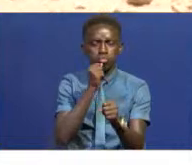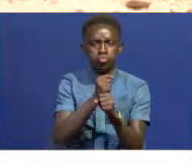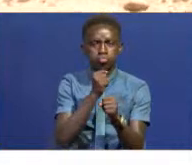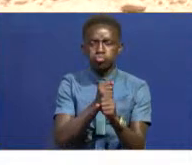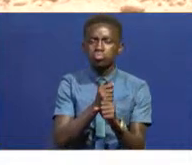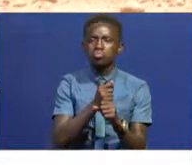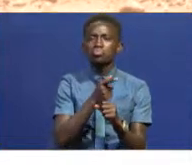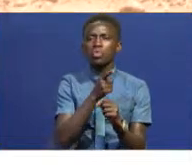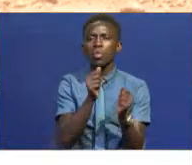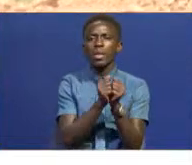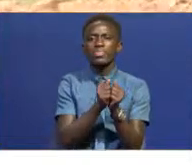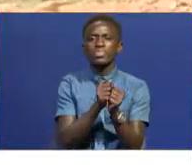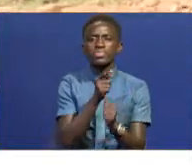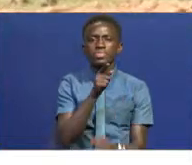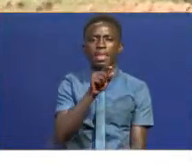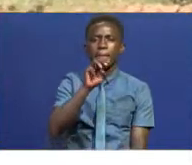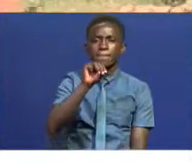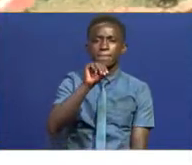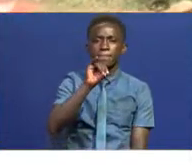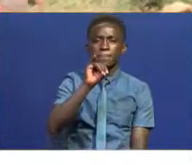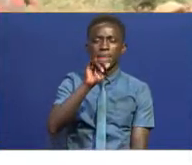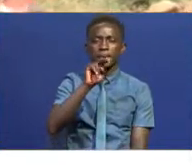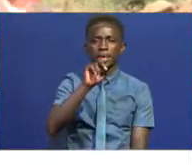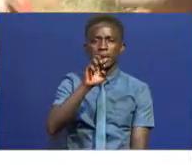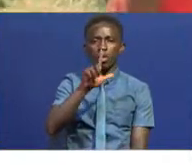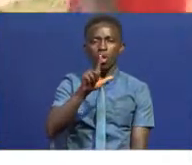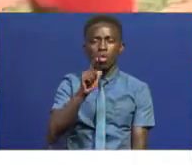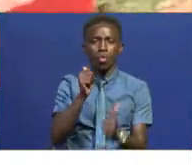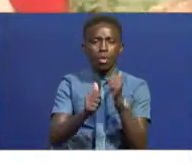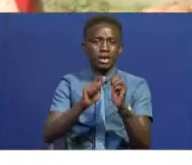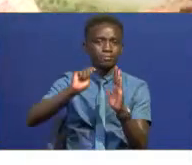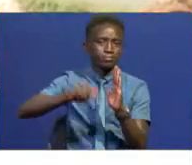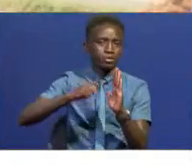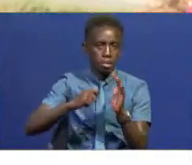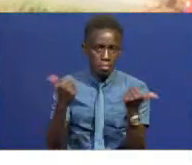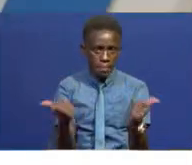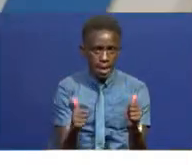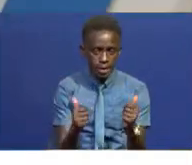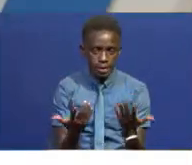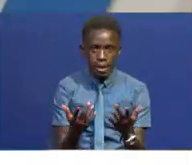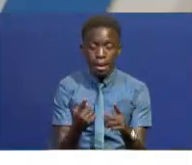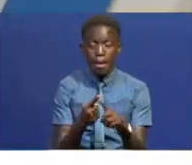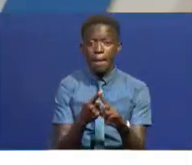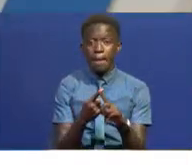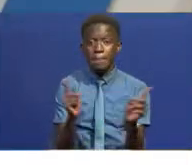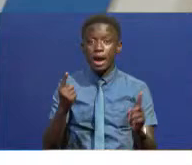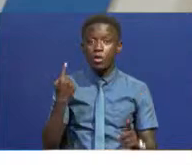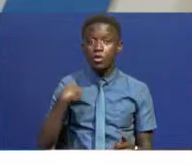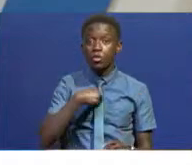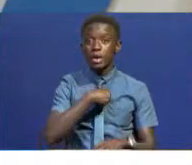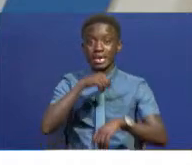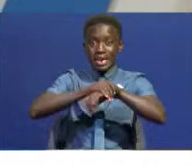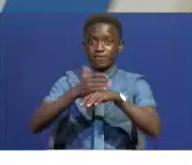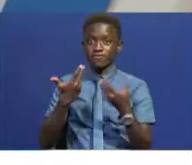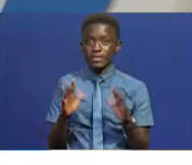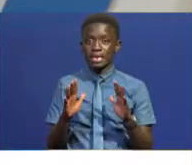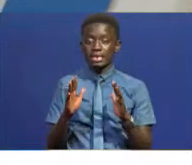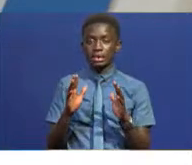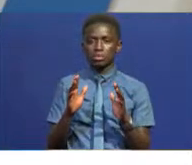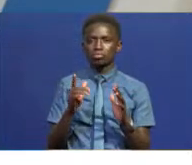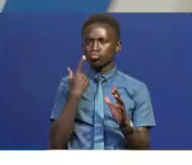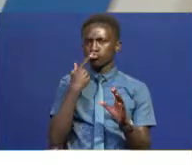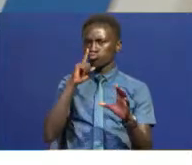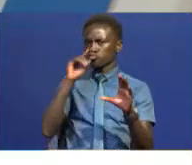that extent, to date, we have already found investors who are carrying out value